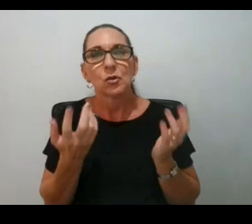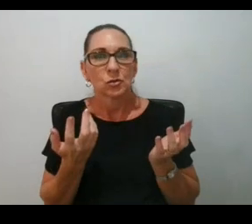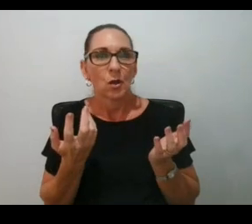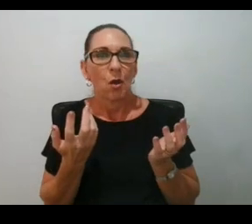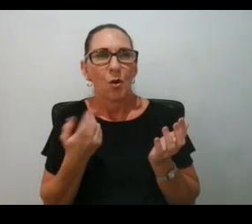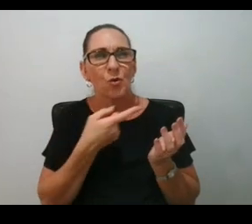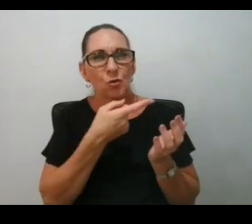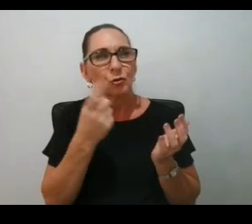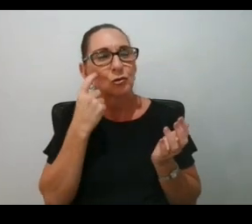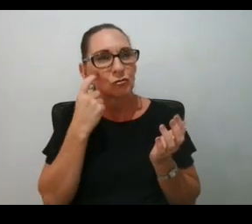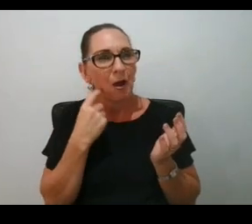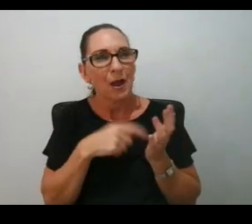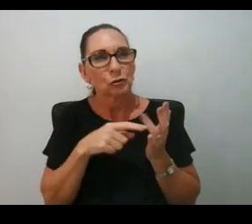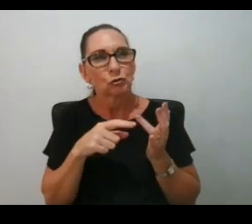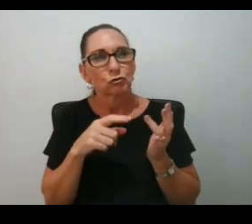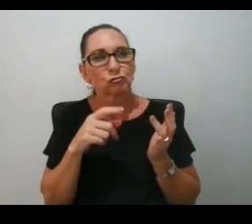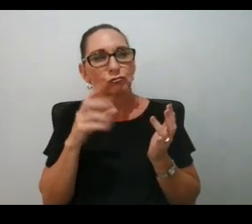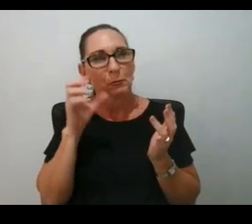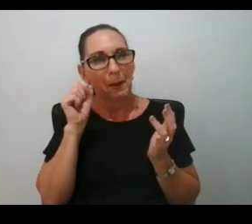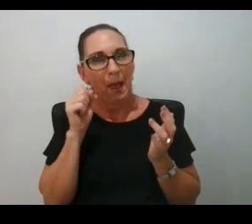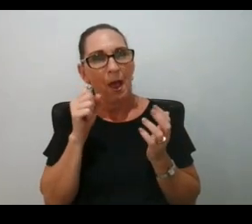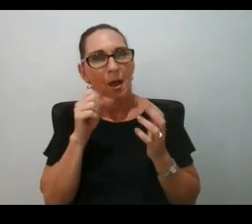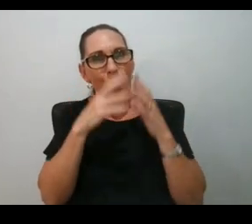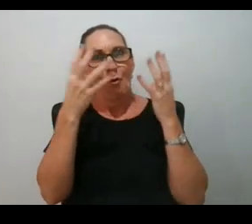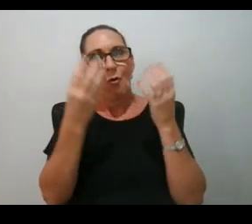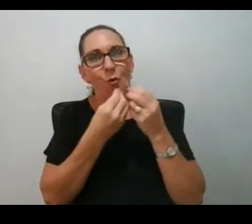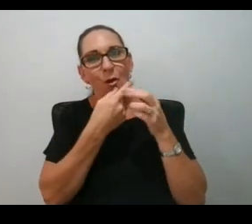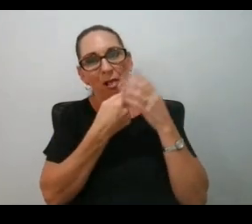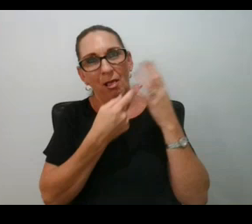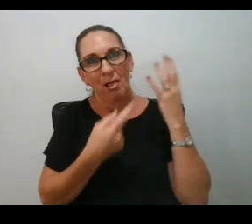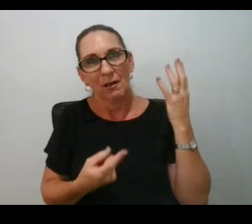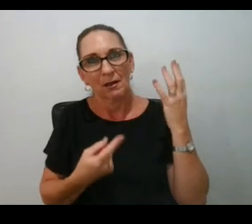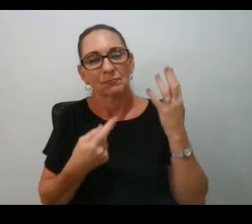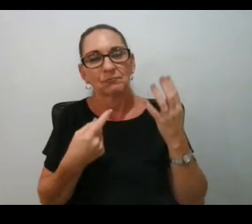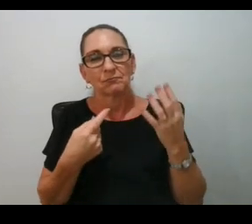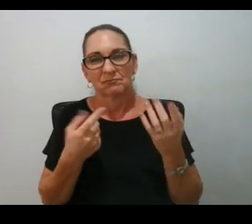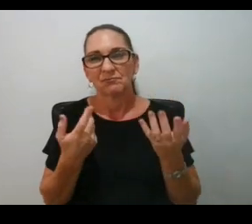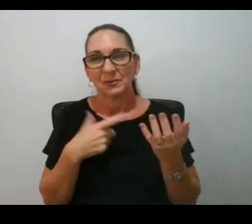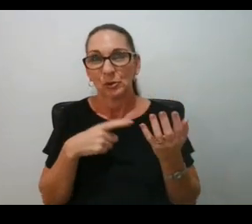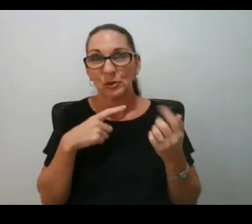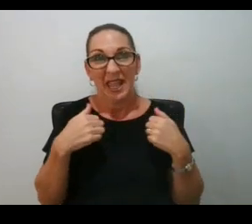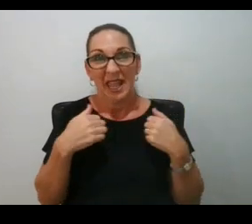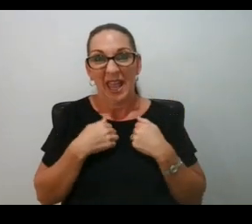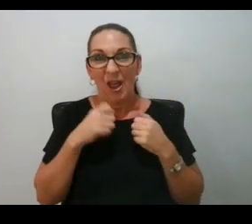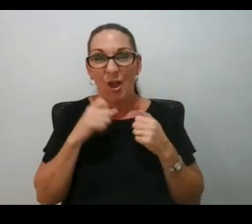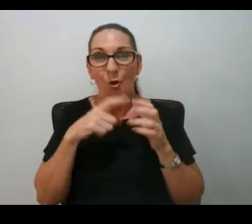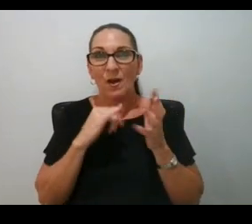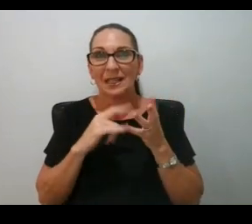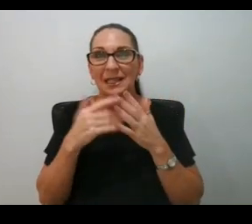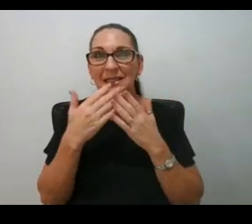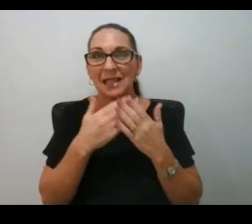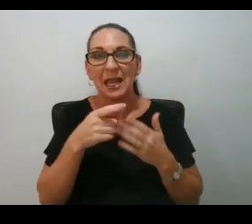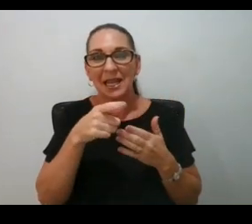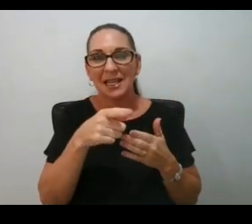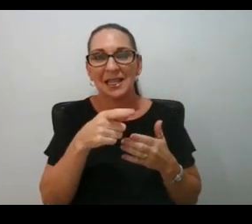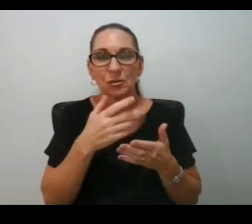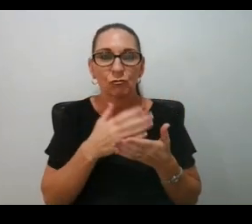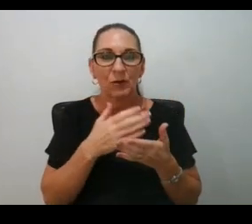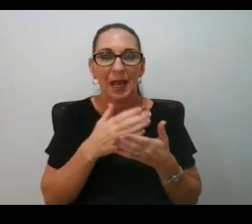those things as we're going through this, because while we haven't phrased the case studies in terms of disasters, they could equally